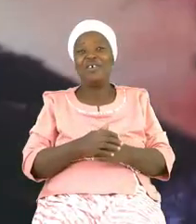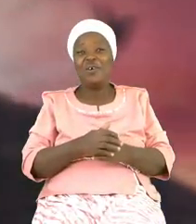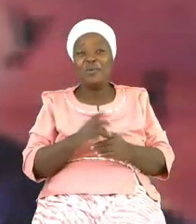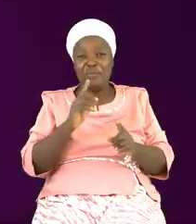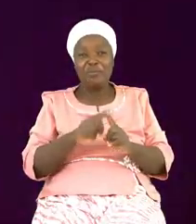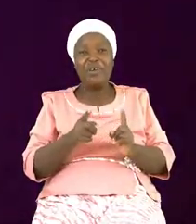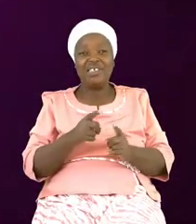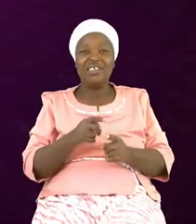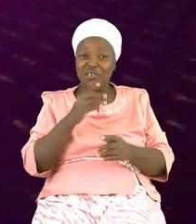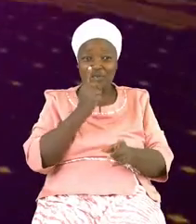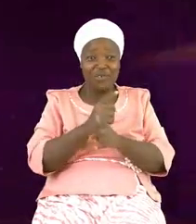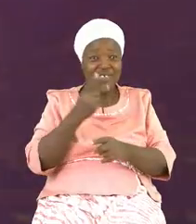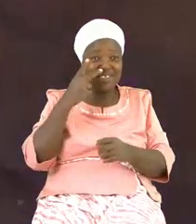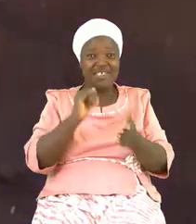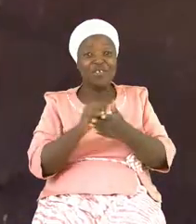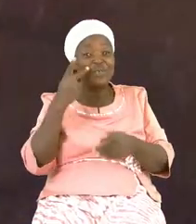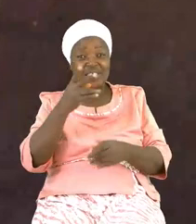that. Look at that.